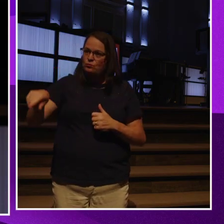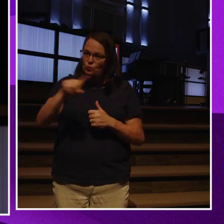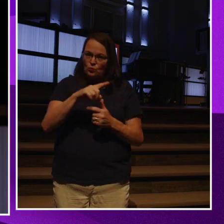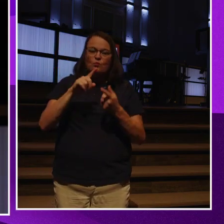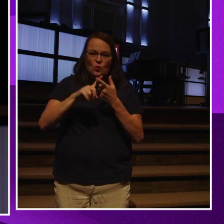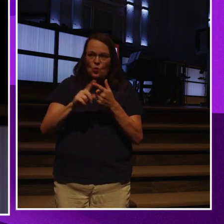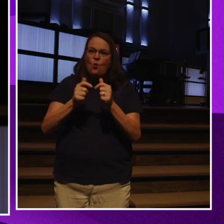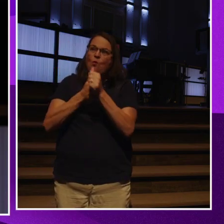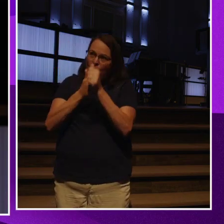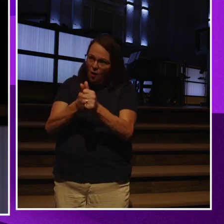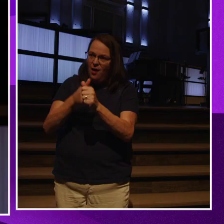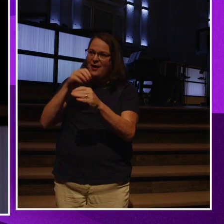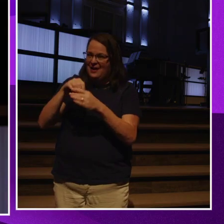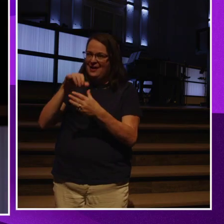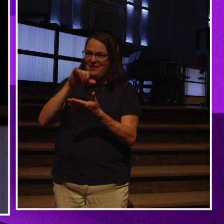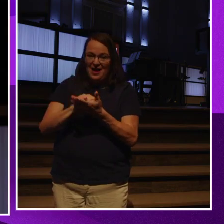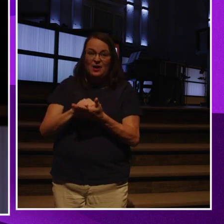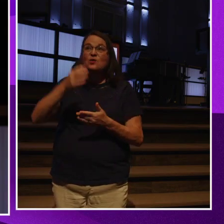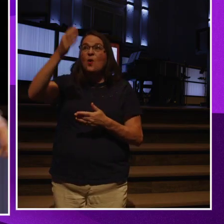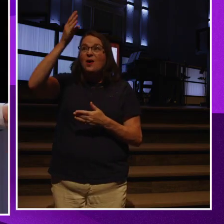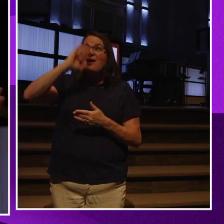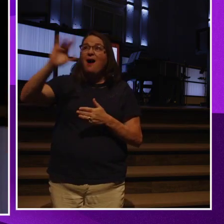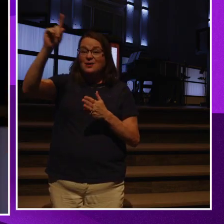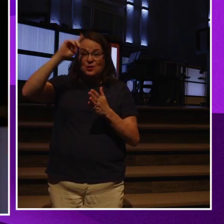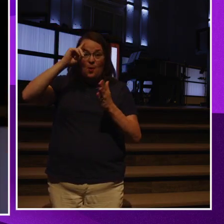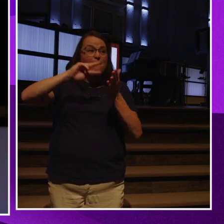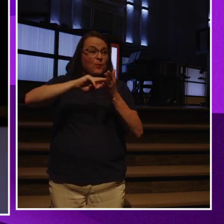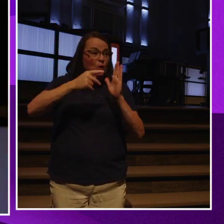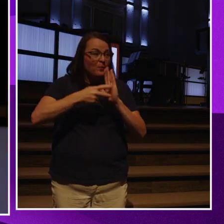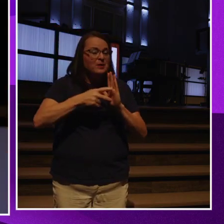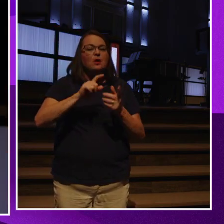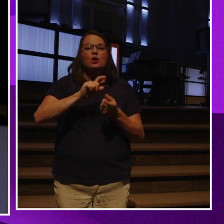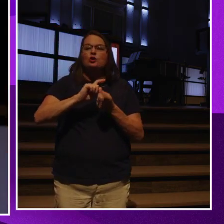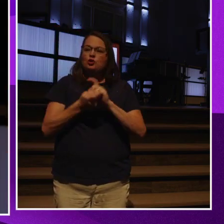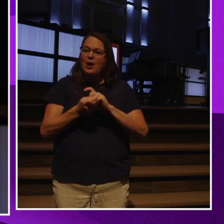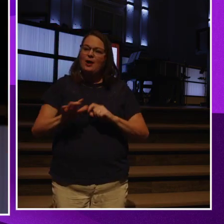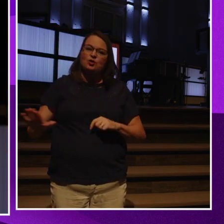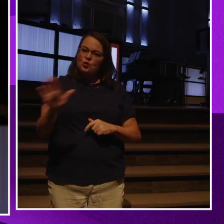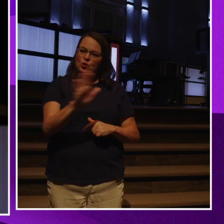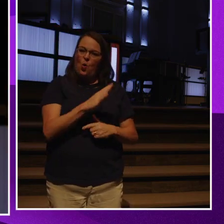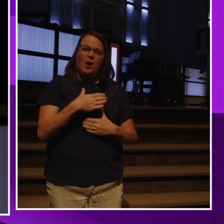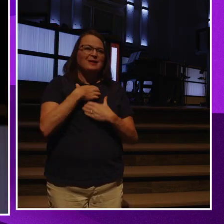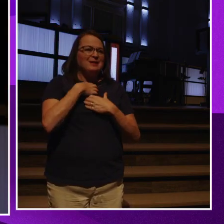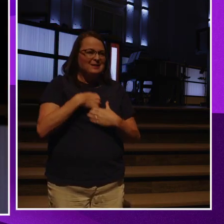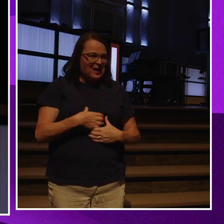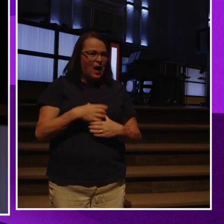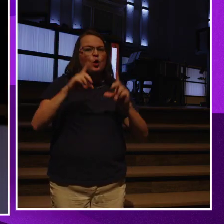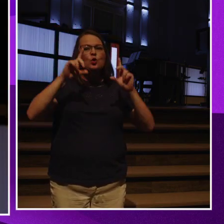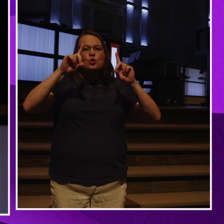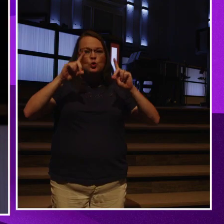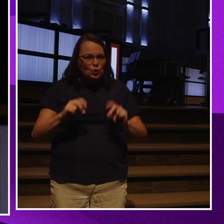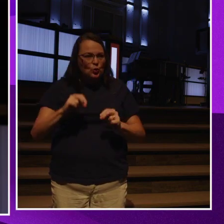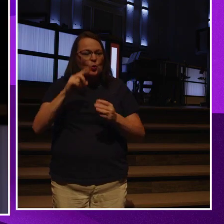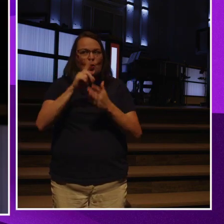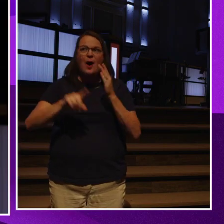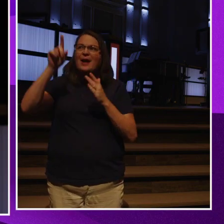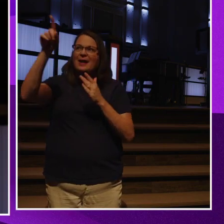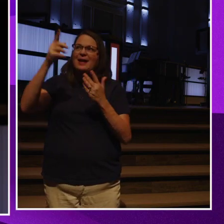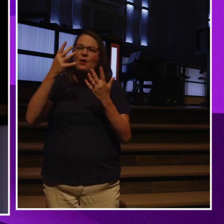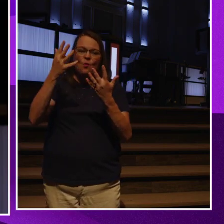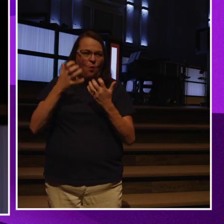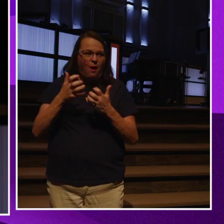walk in that. So God's purpose is that he changes your desires to do what he wants you to do, to be